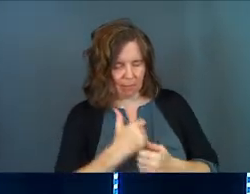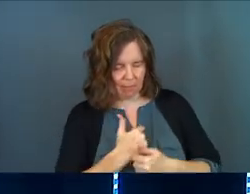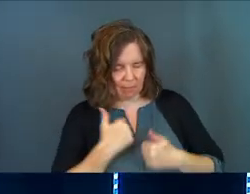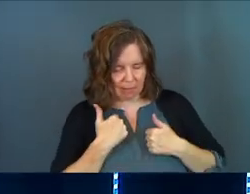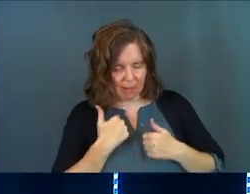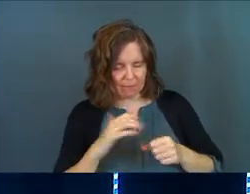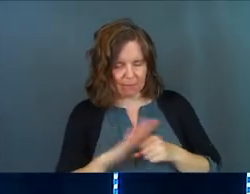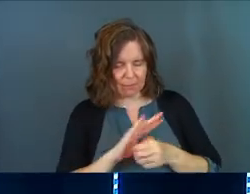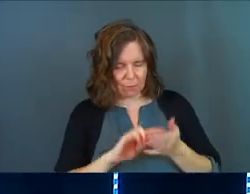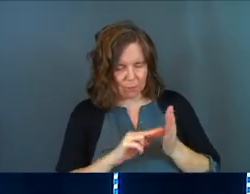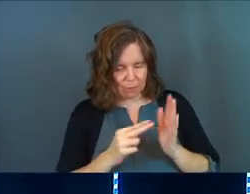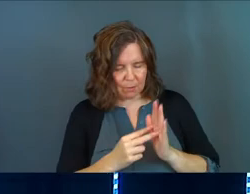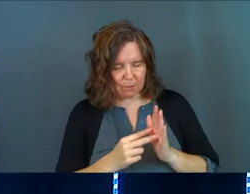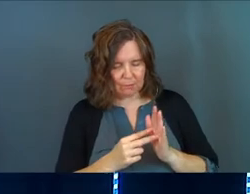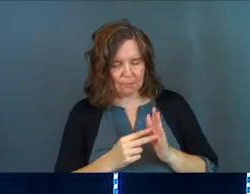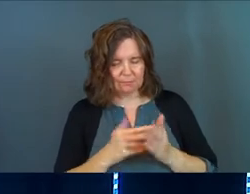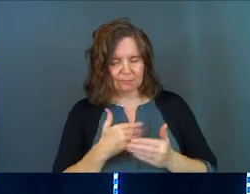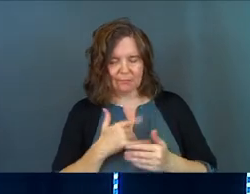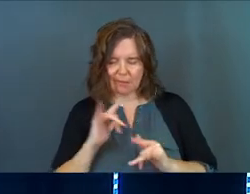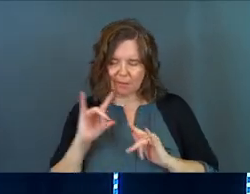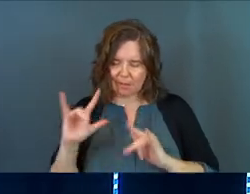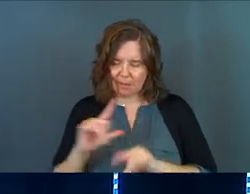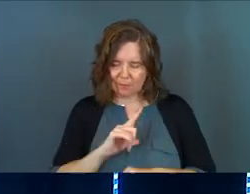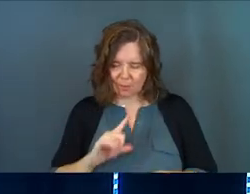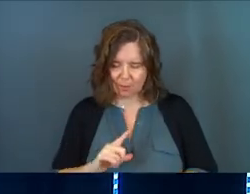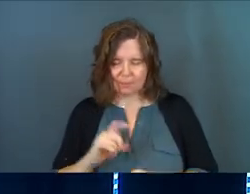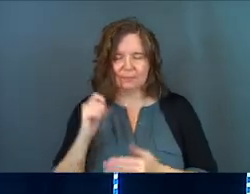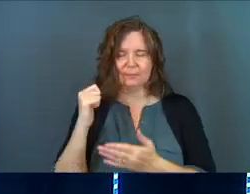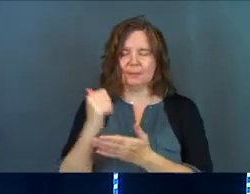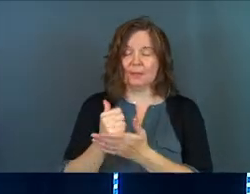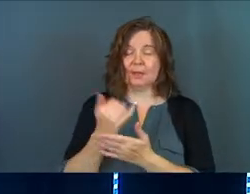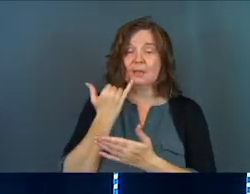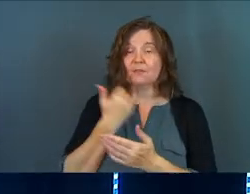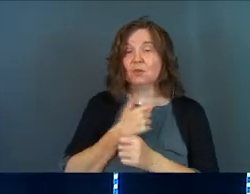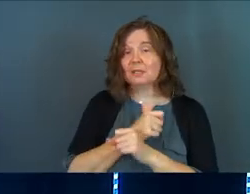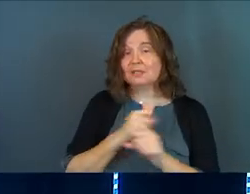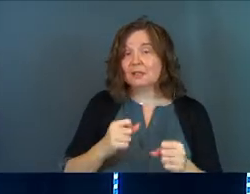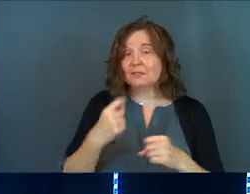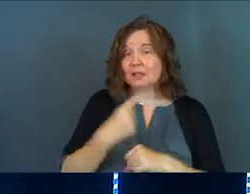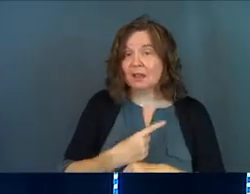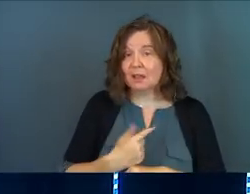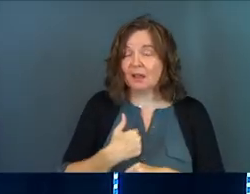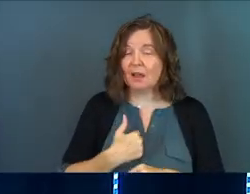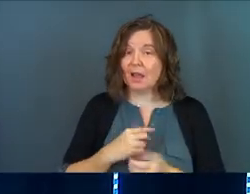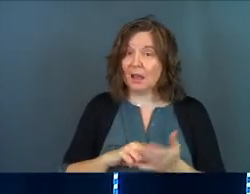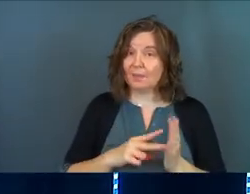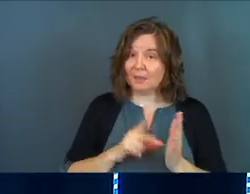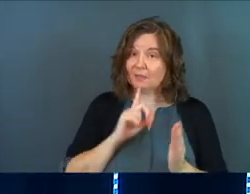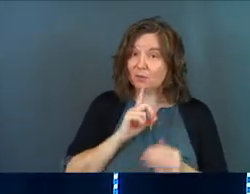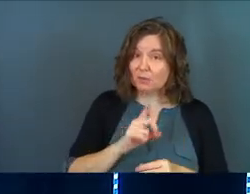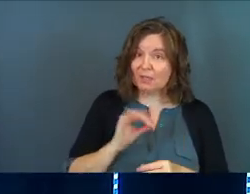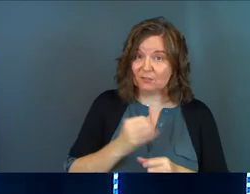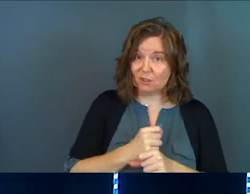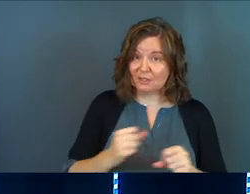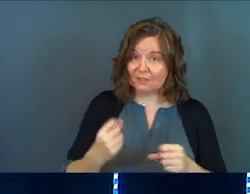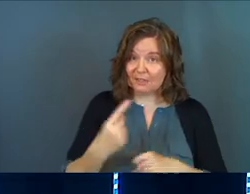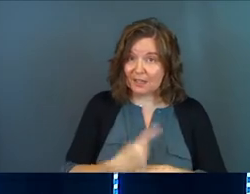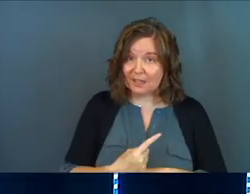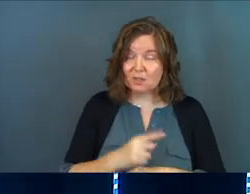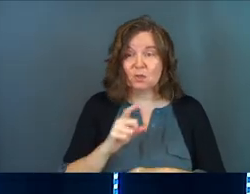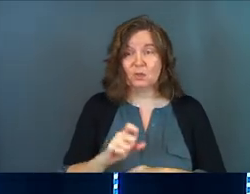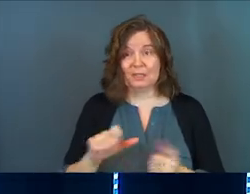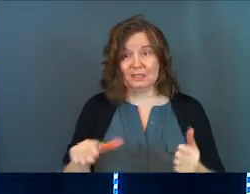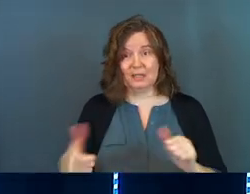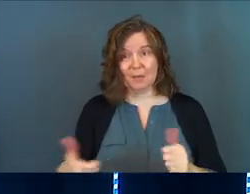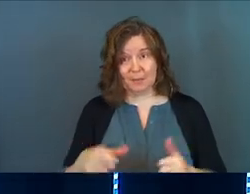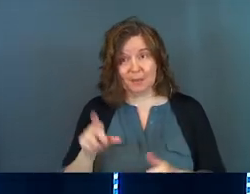Amen. Amen. Amen. If you're getting saved today, okay, I mean this for real. If you're getting saved today, you